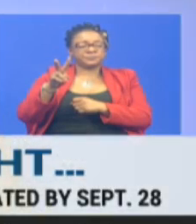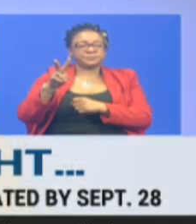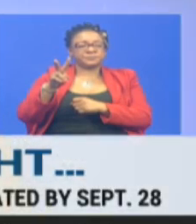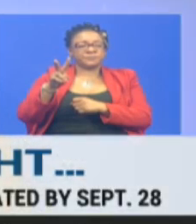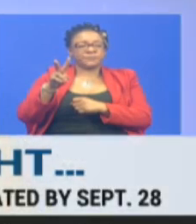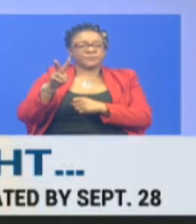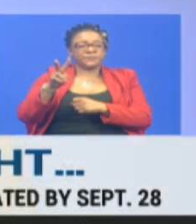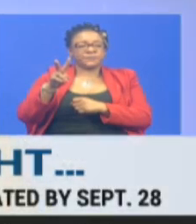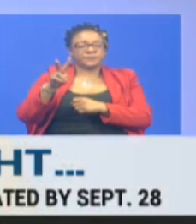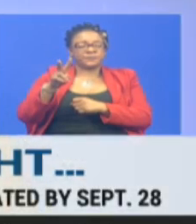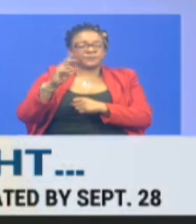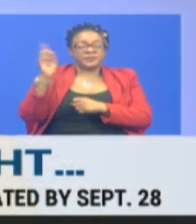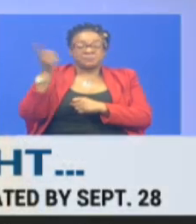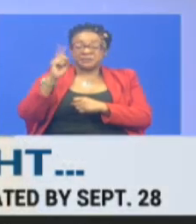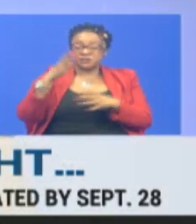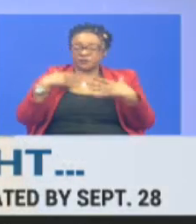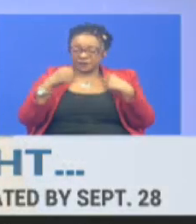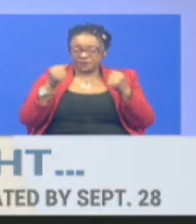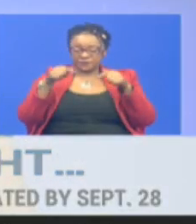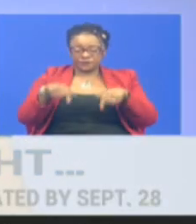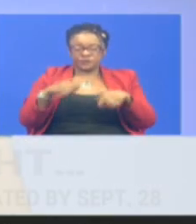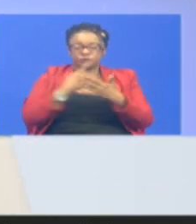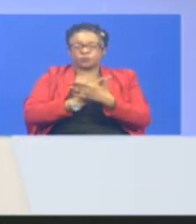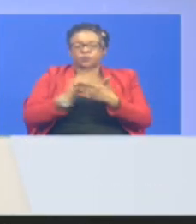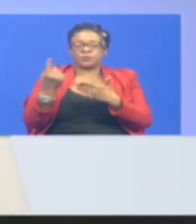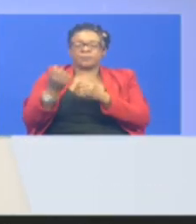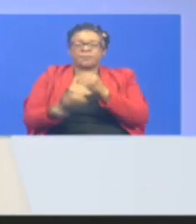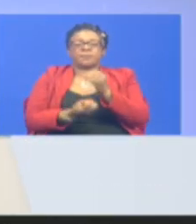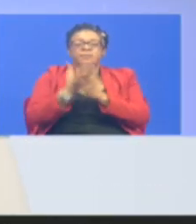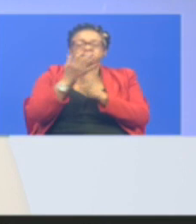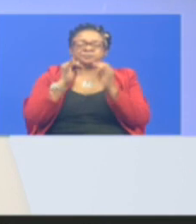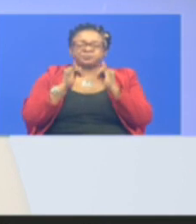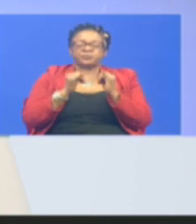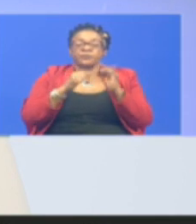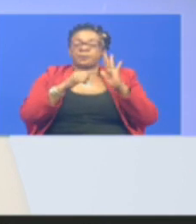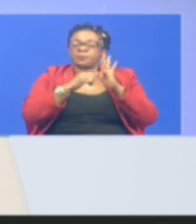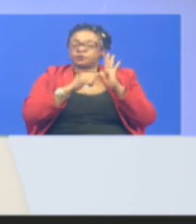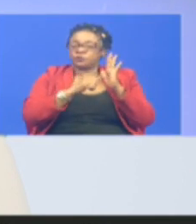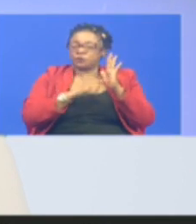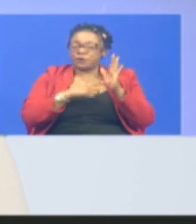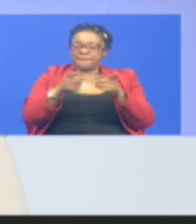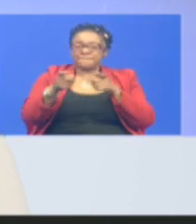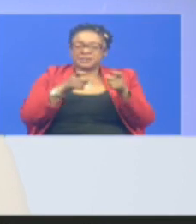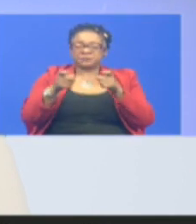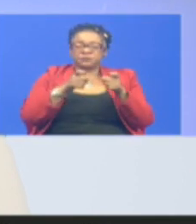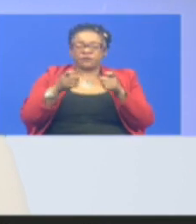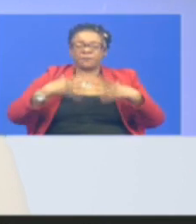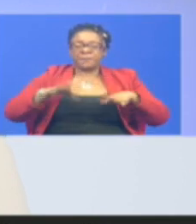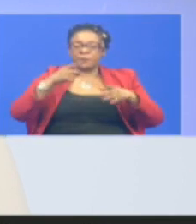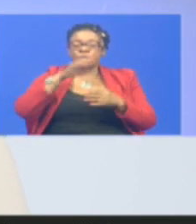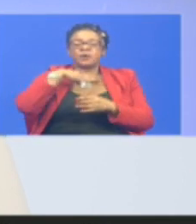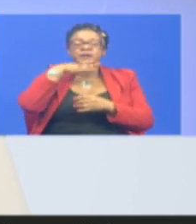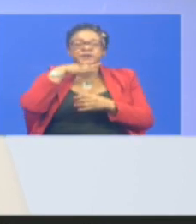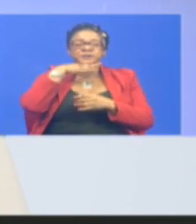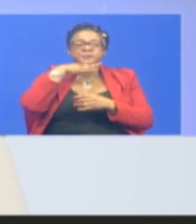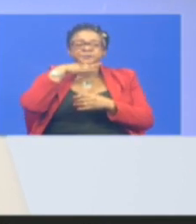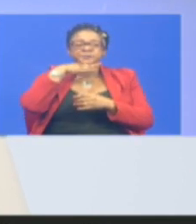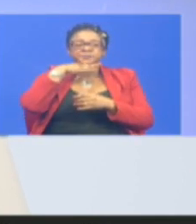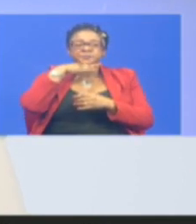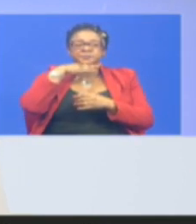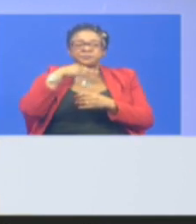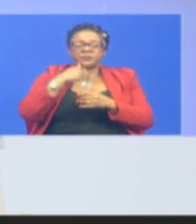The Ministry of Health will this week launch new protocols on management of dead bodies, a matter that has elicited